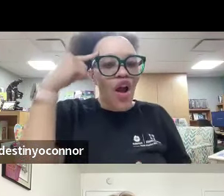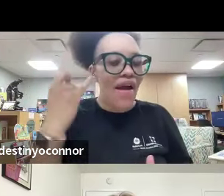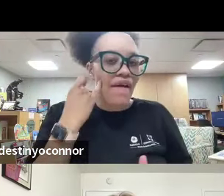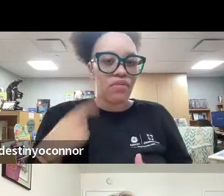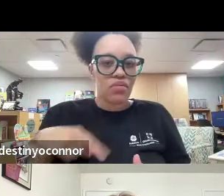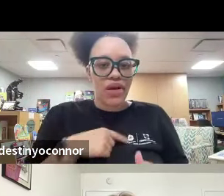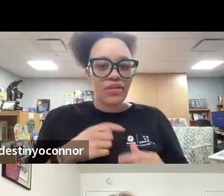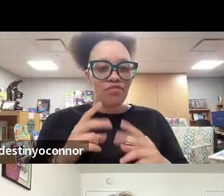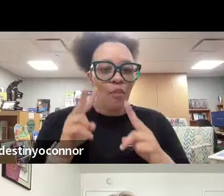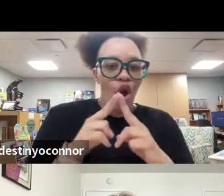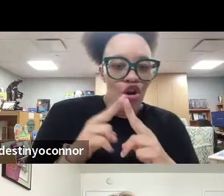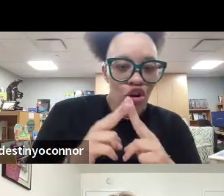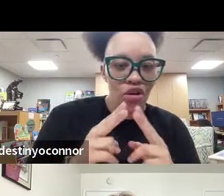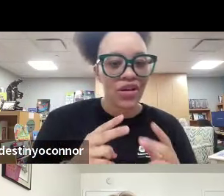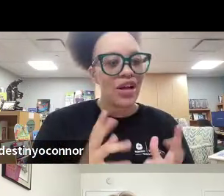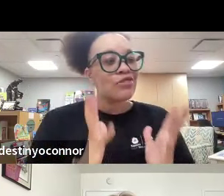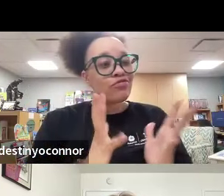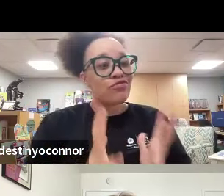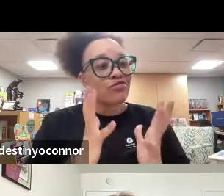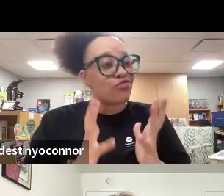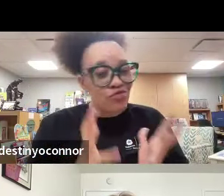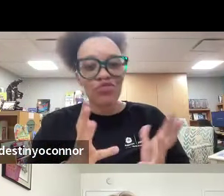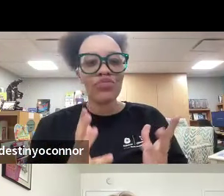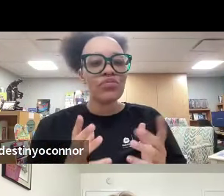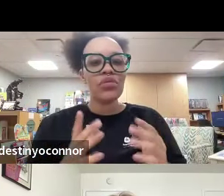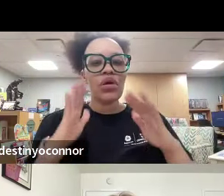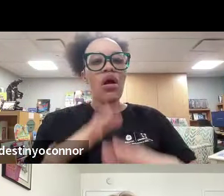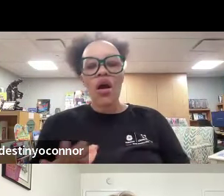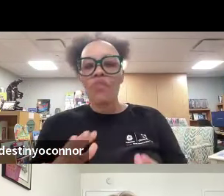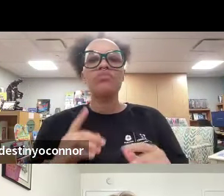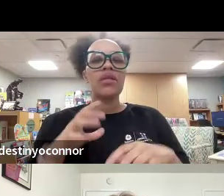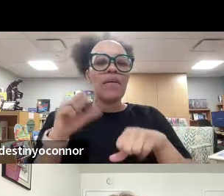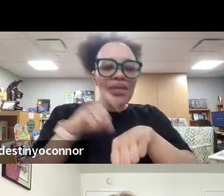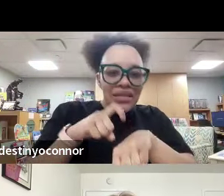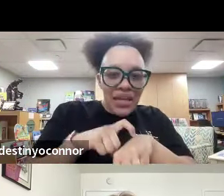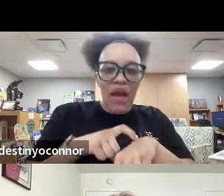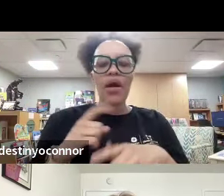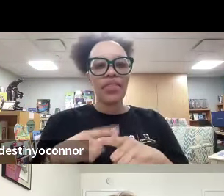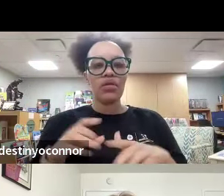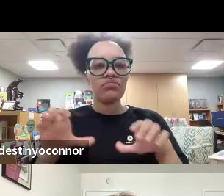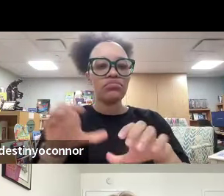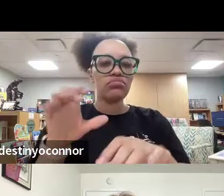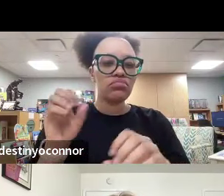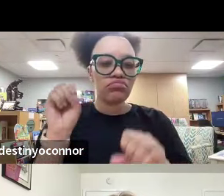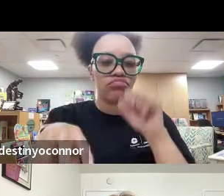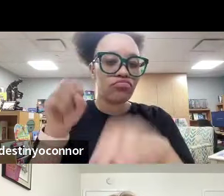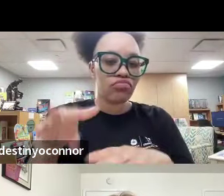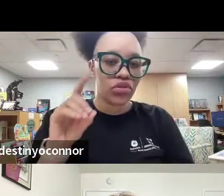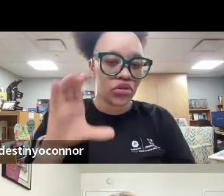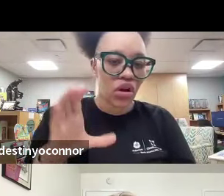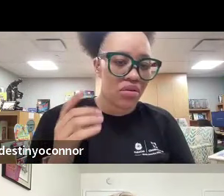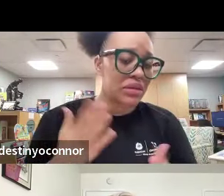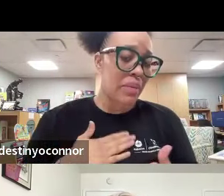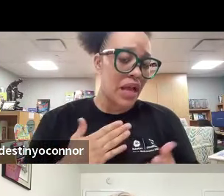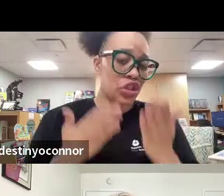where to start. We have to think about it a little bit. So I think if we partner up maybe and just have a conversation and kind of give it time